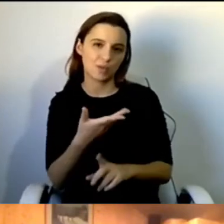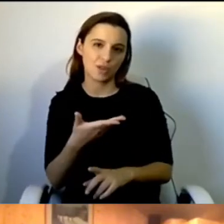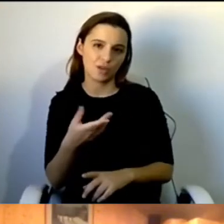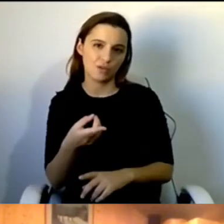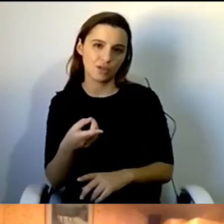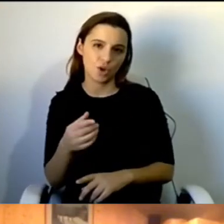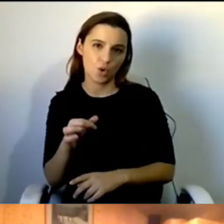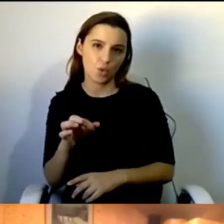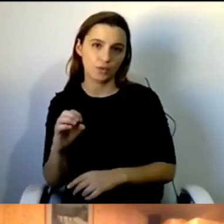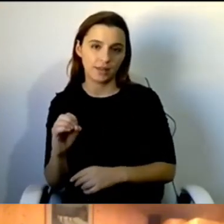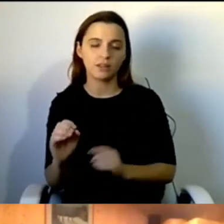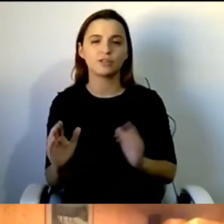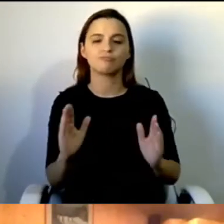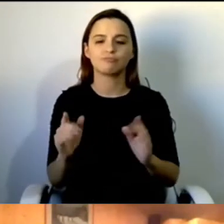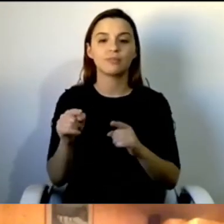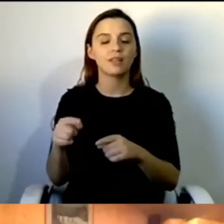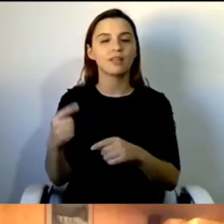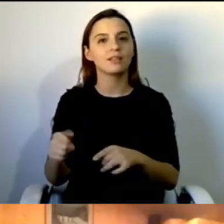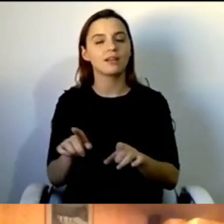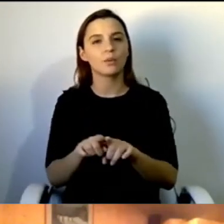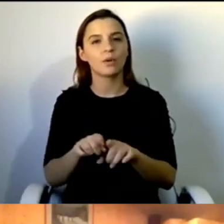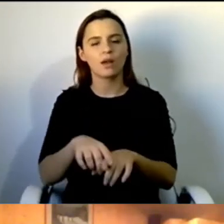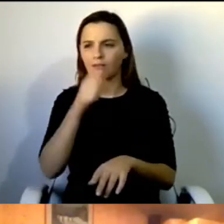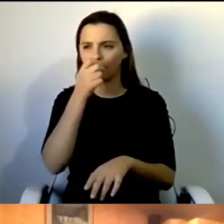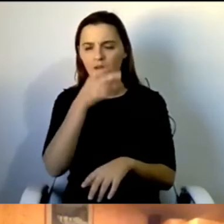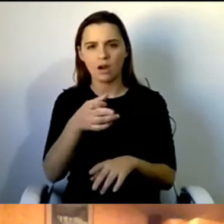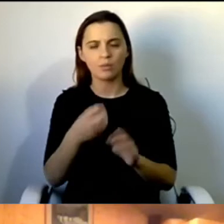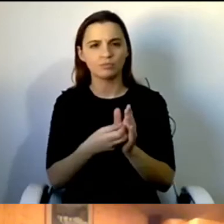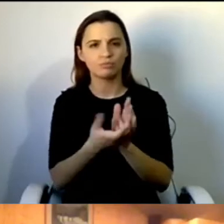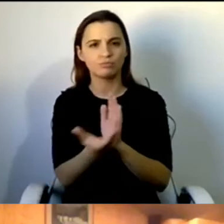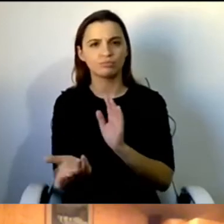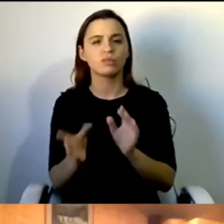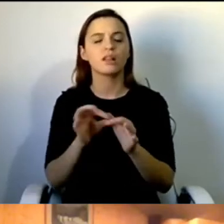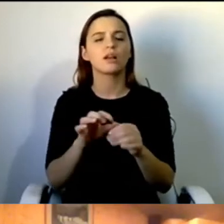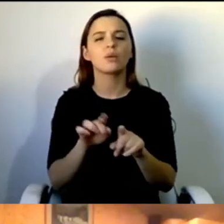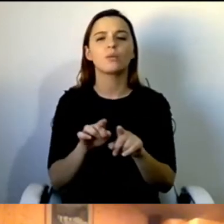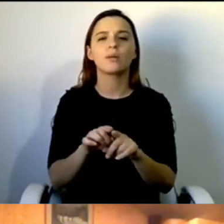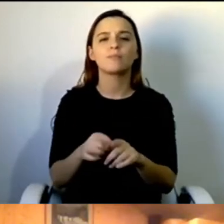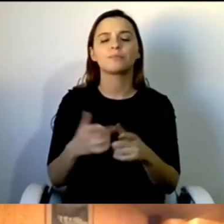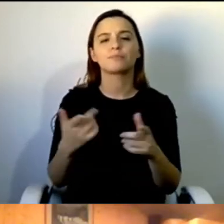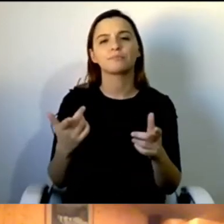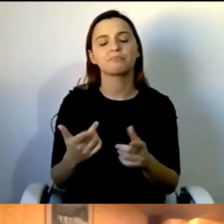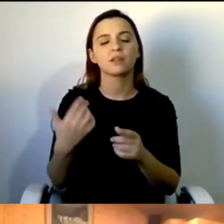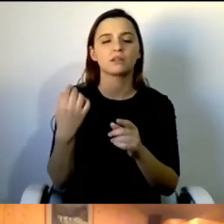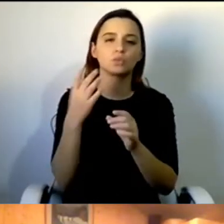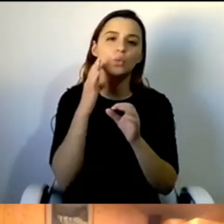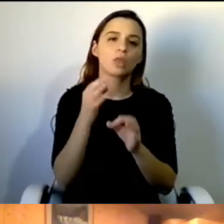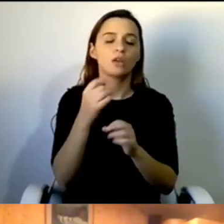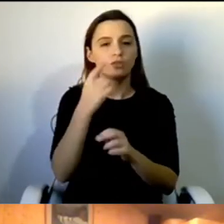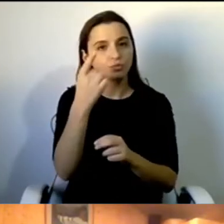the social care area. The only thing that they were more directed to people who didn't have as